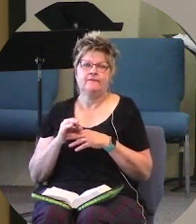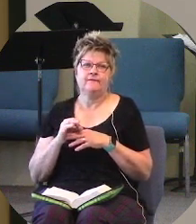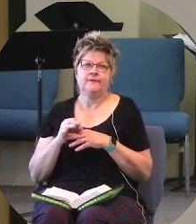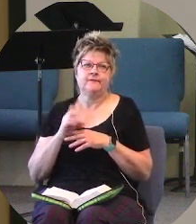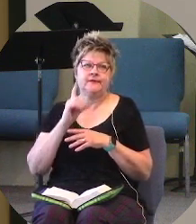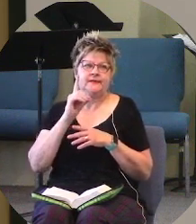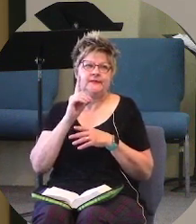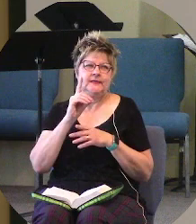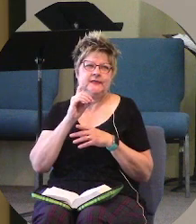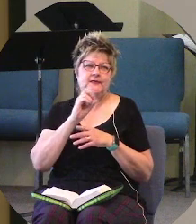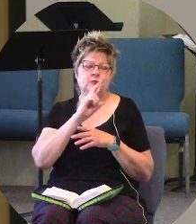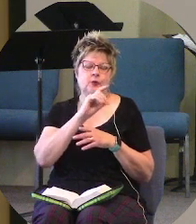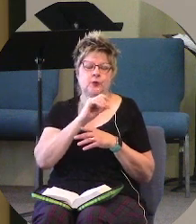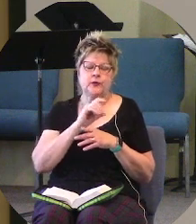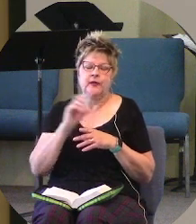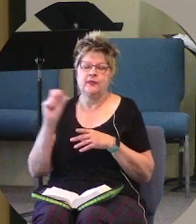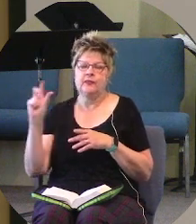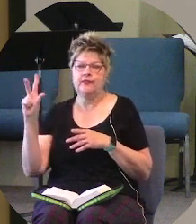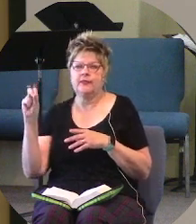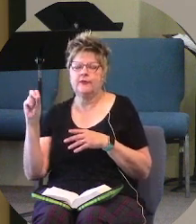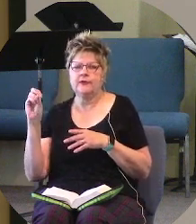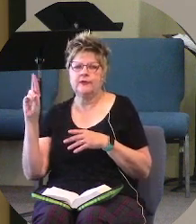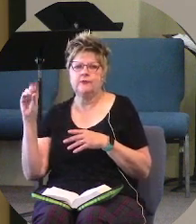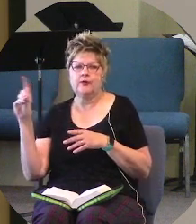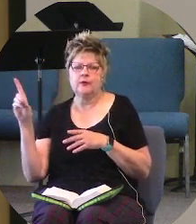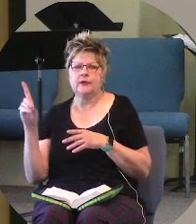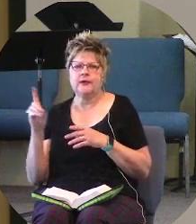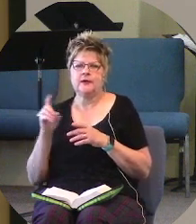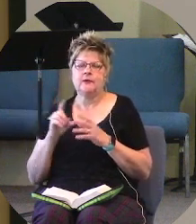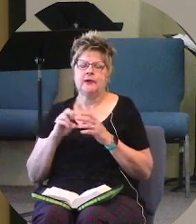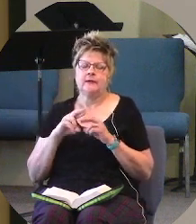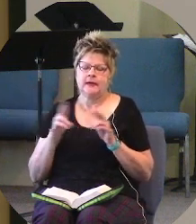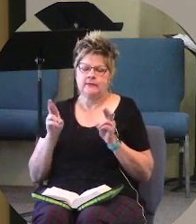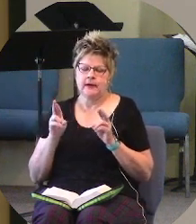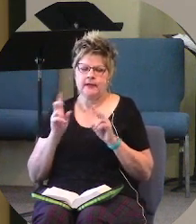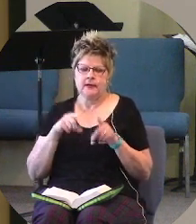D and 30 Road, and we were getting ready to go into a church, and we were going to sing,